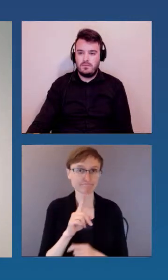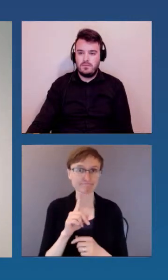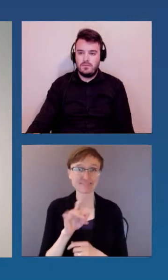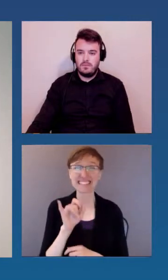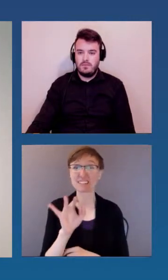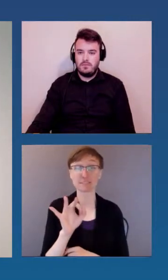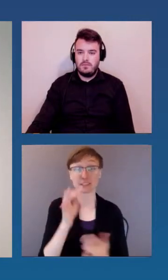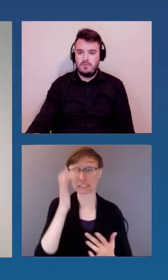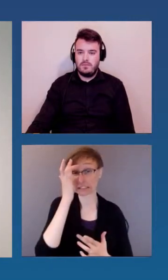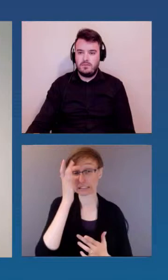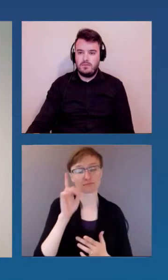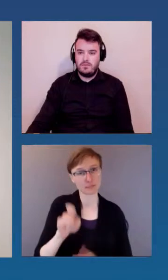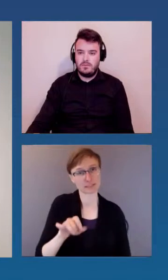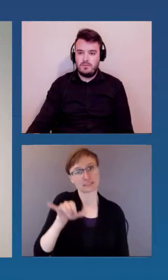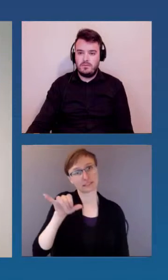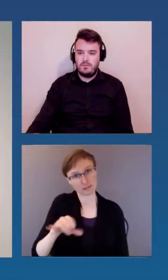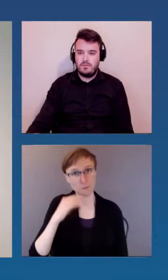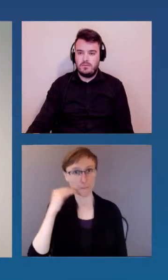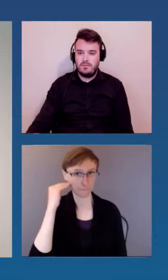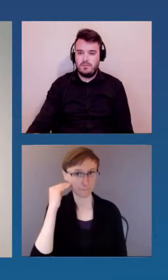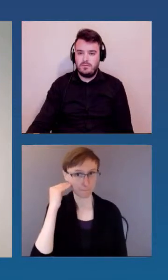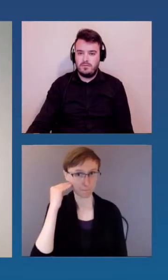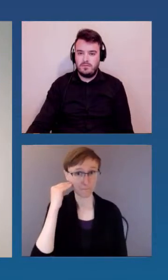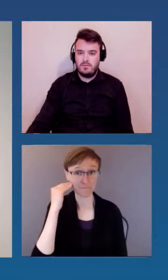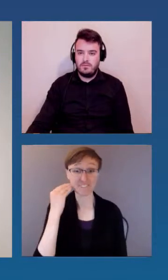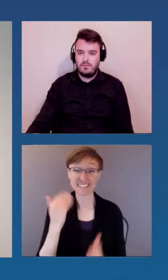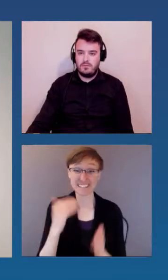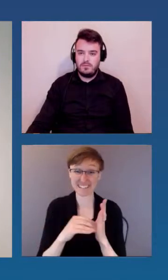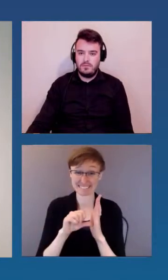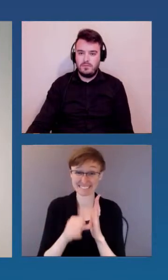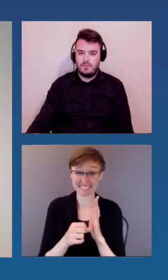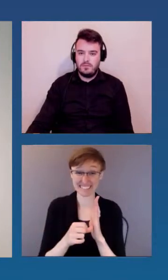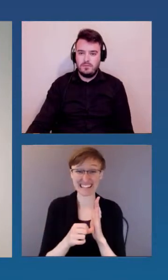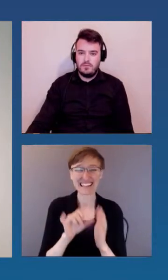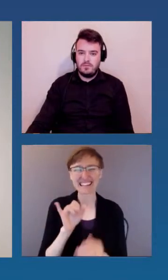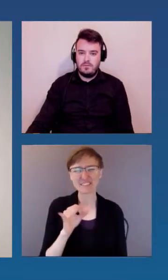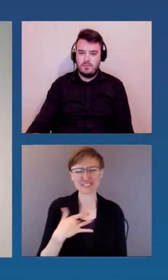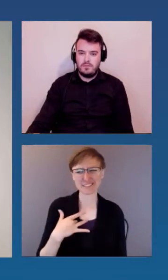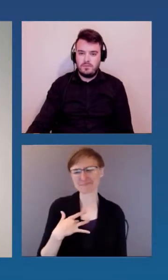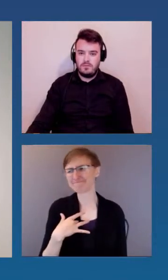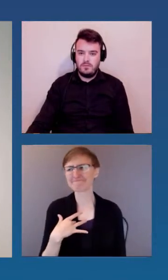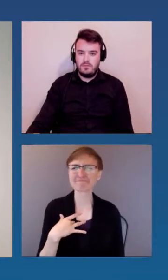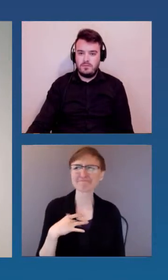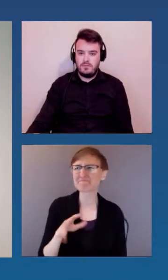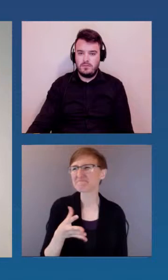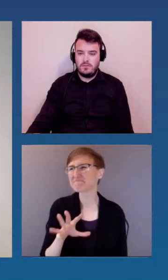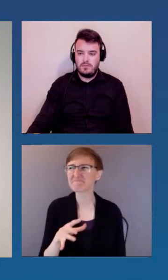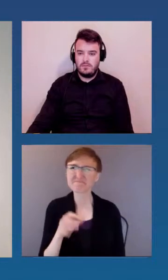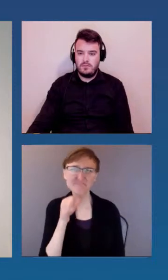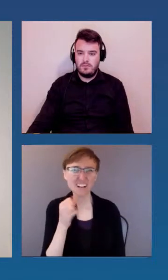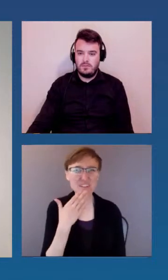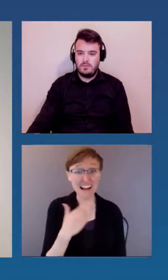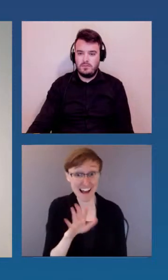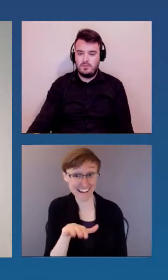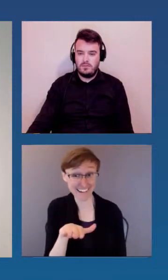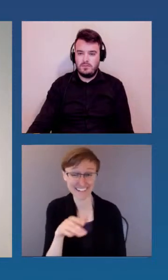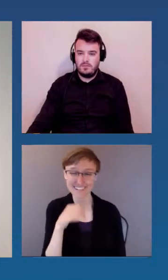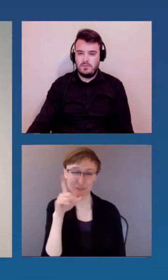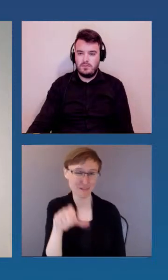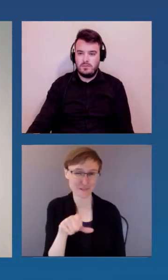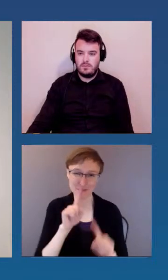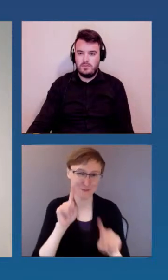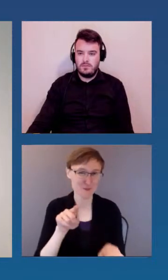from outbreaks in childcare centers as it relates to how OPH will be handling the return to school in a few days,